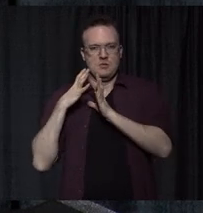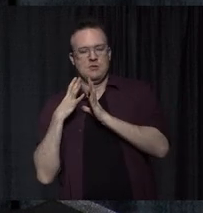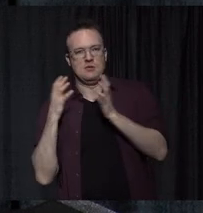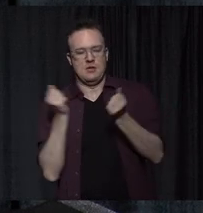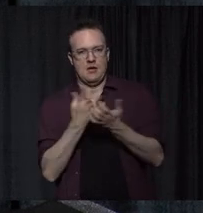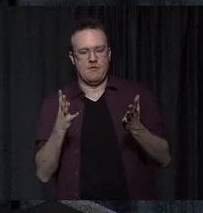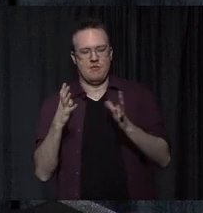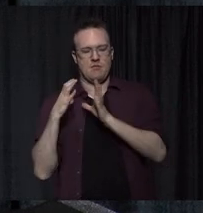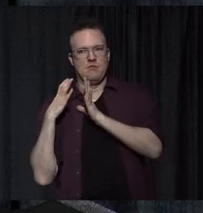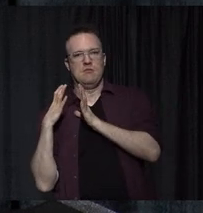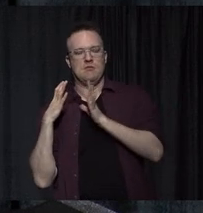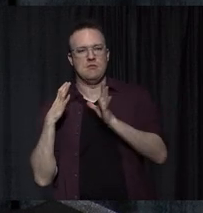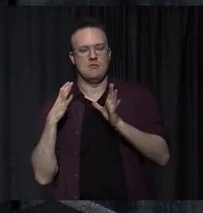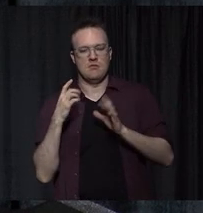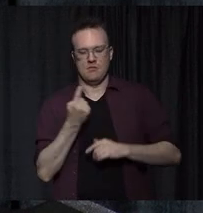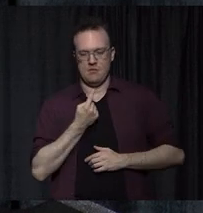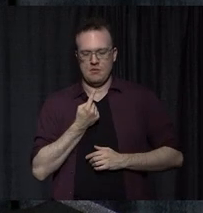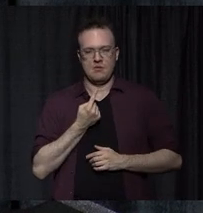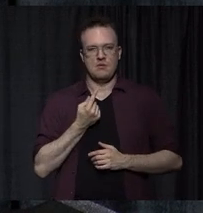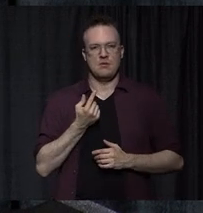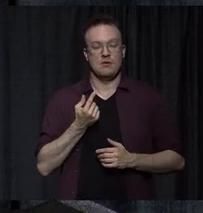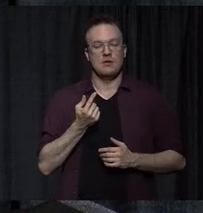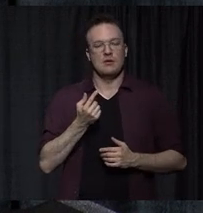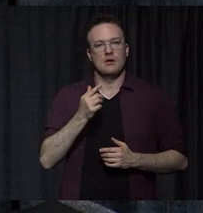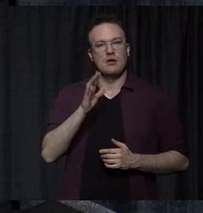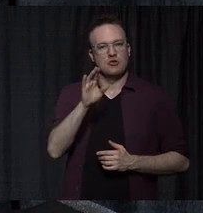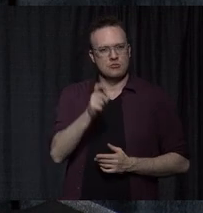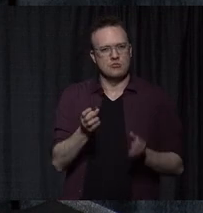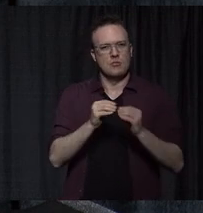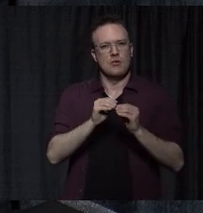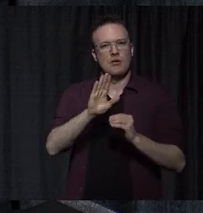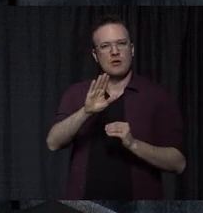So how do we continue to lead through the tension in the meantime?